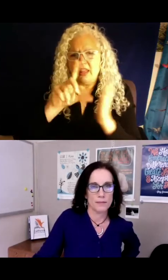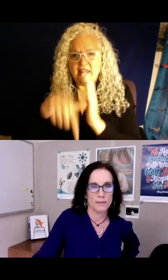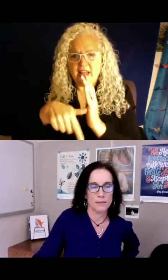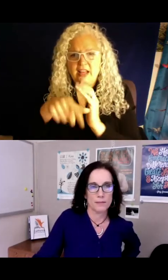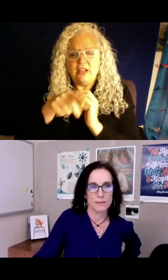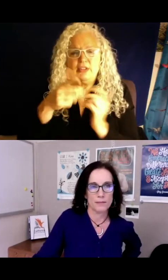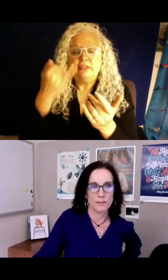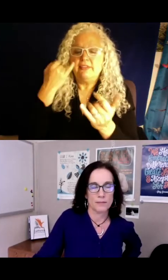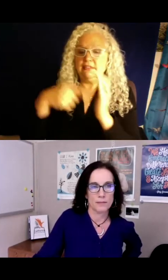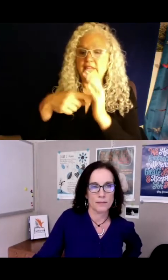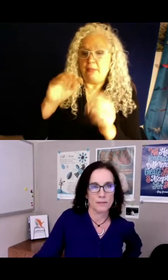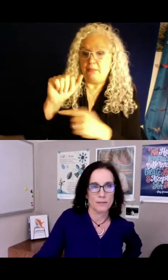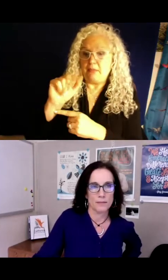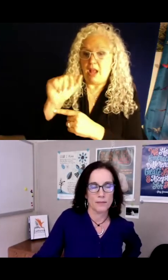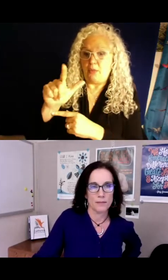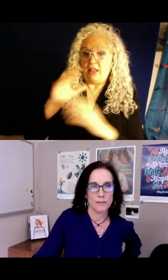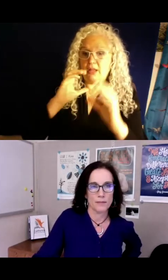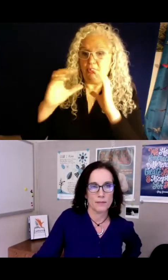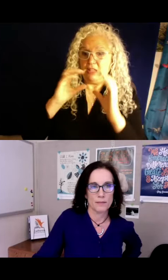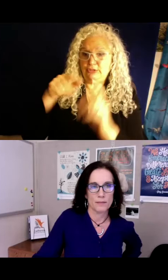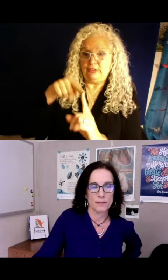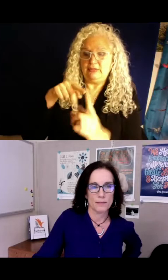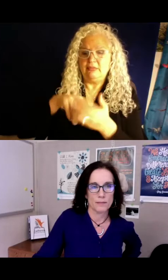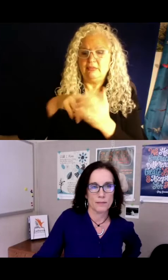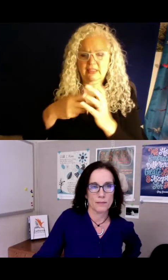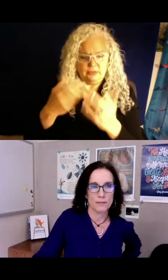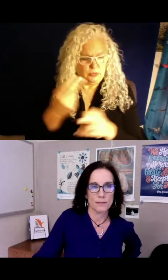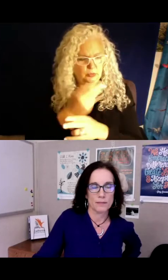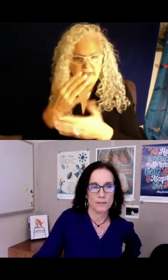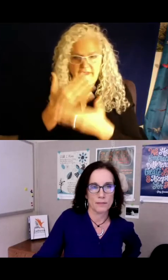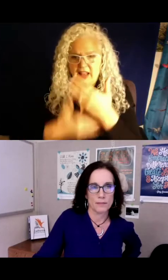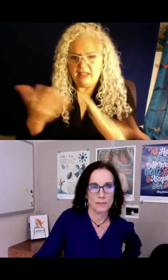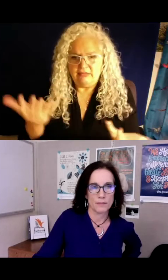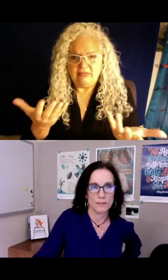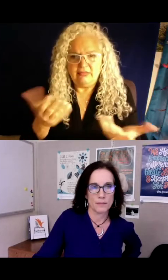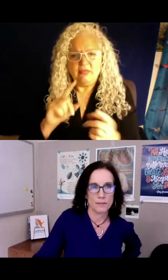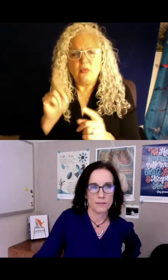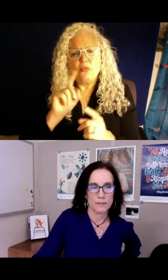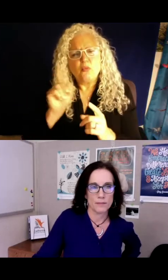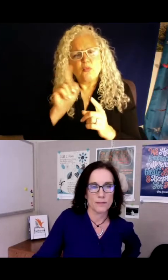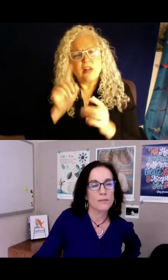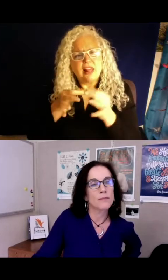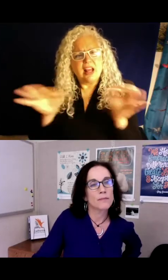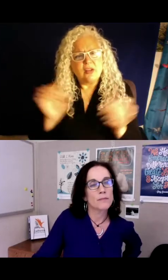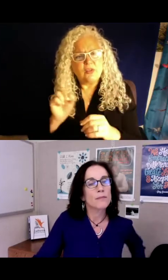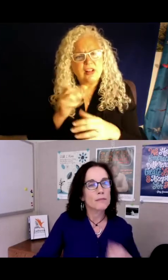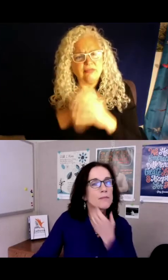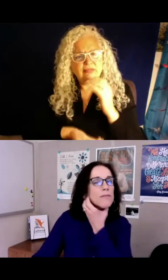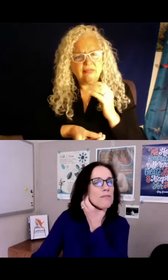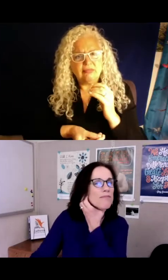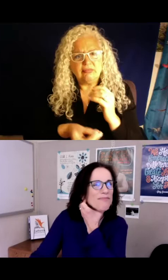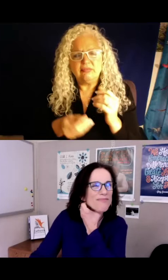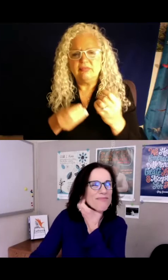as language. And so you will see that later. If you see that manual communication,